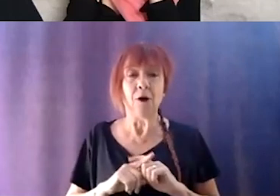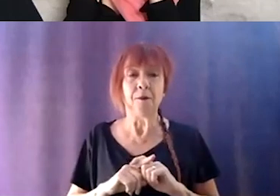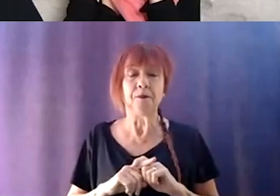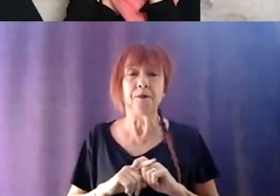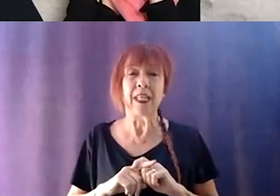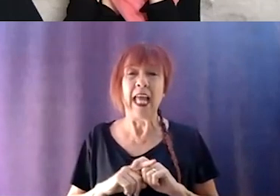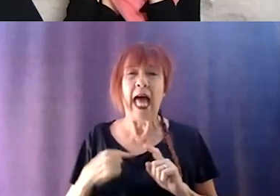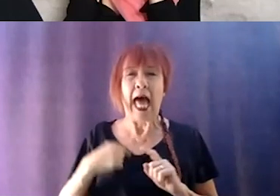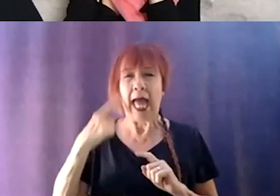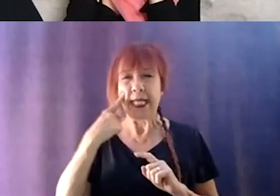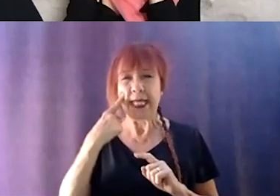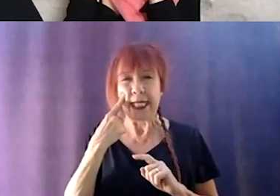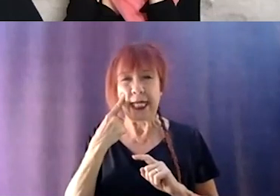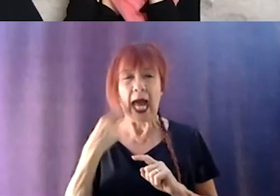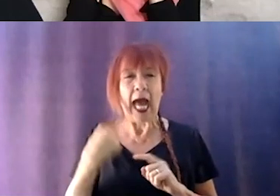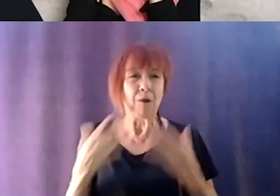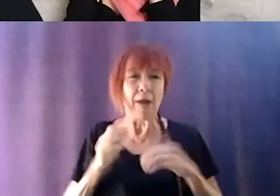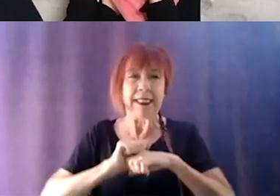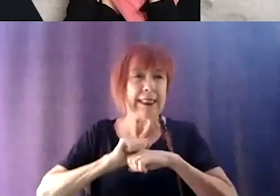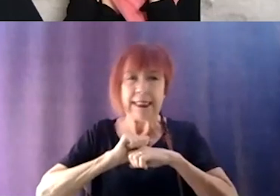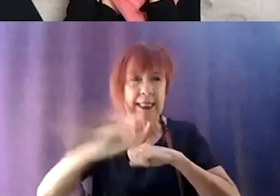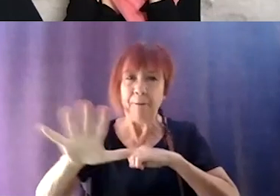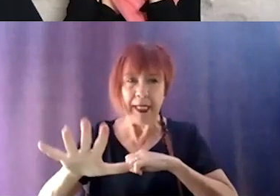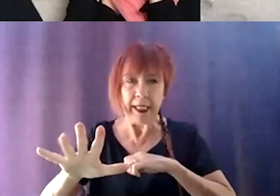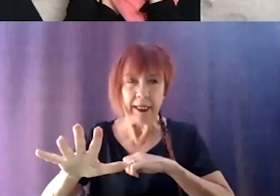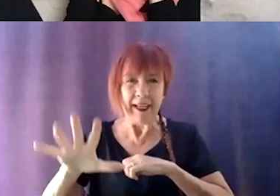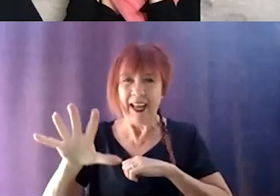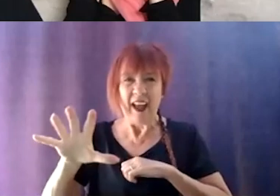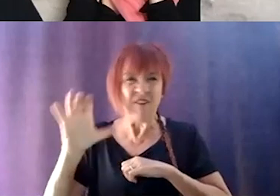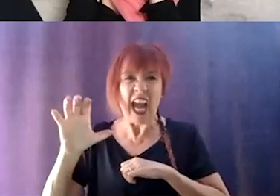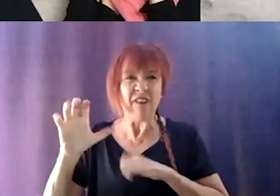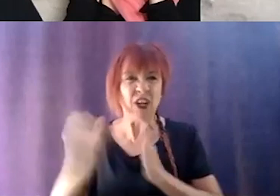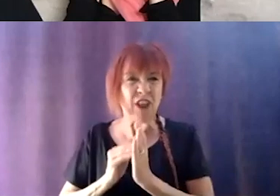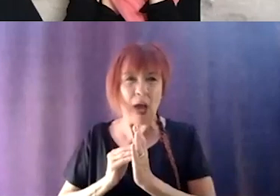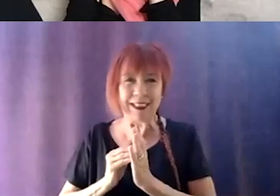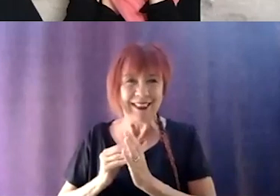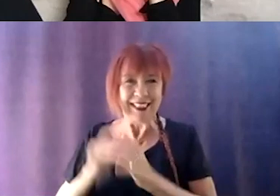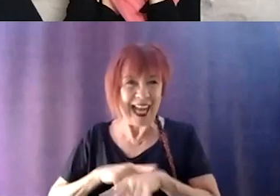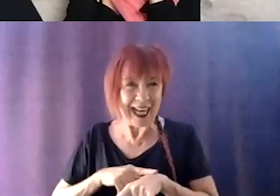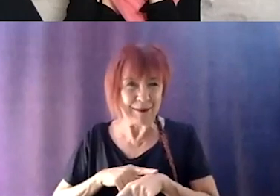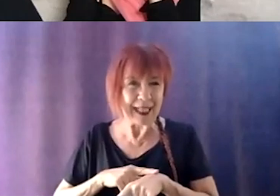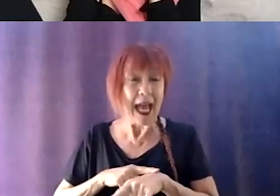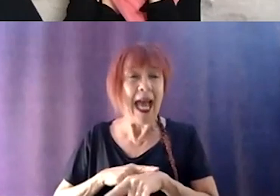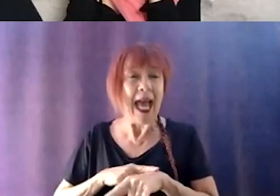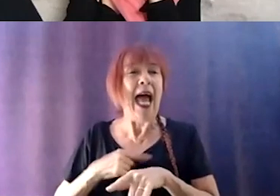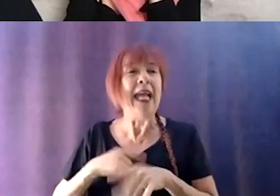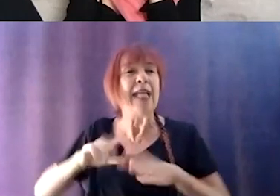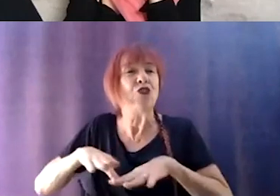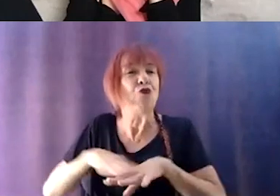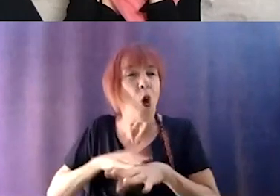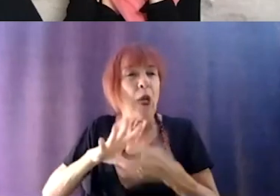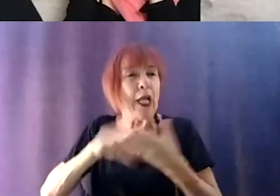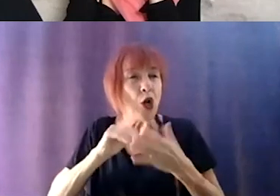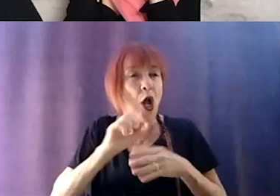probably I would say 500 to 1,000 times, that I learned some of the things that were starting to get responses and work. And what ended up happening is I